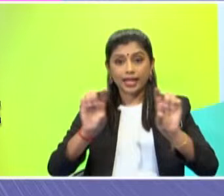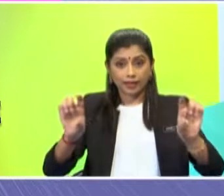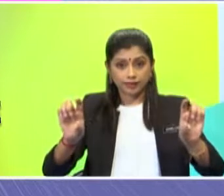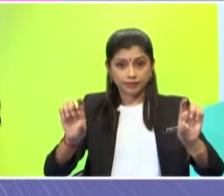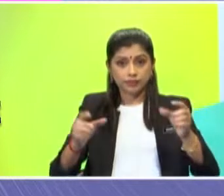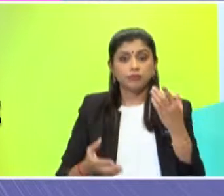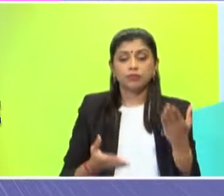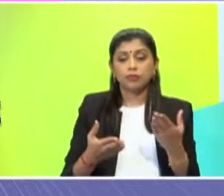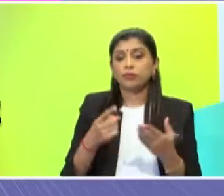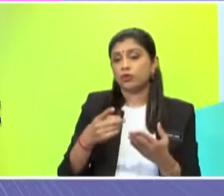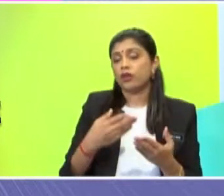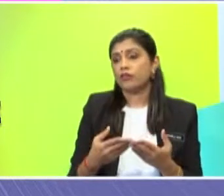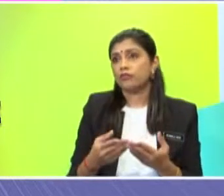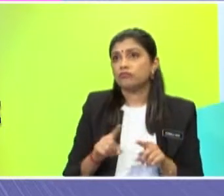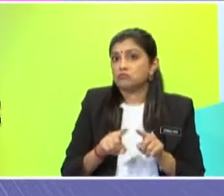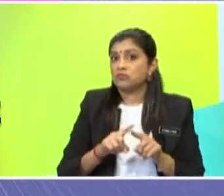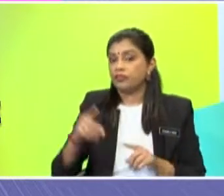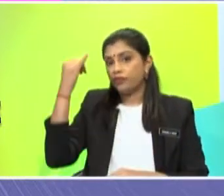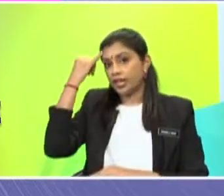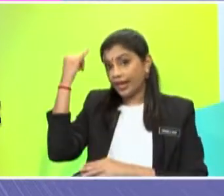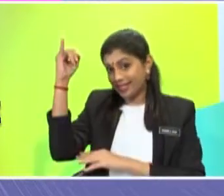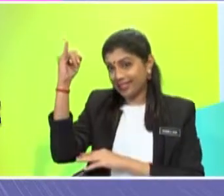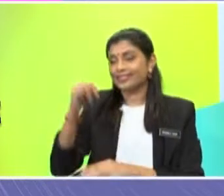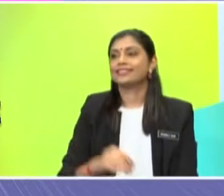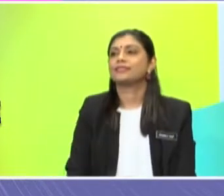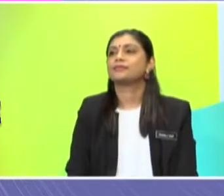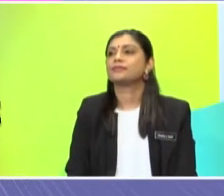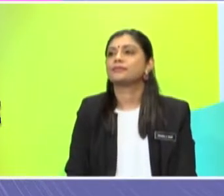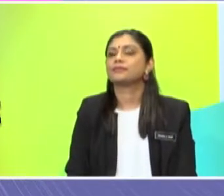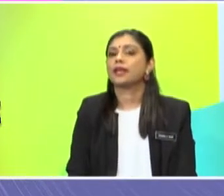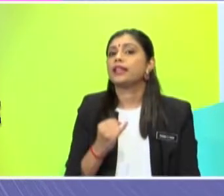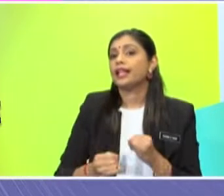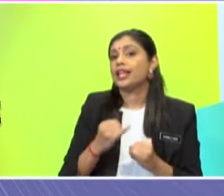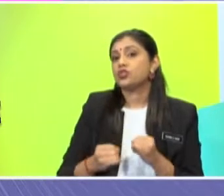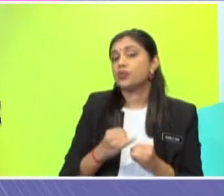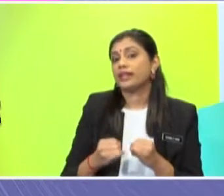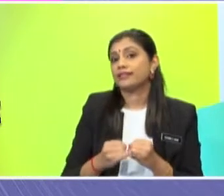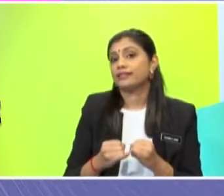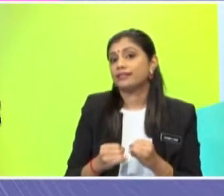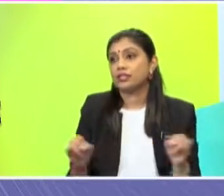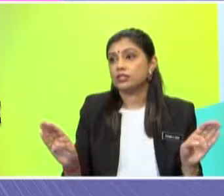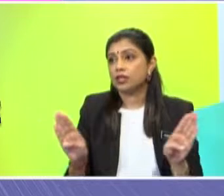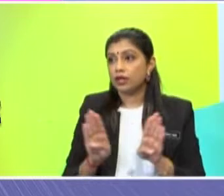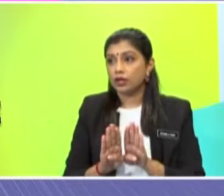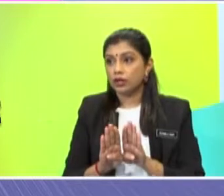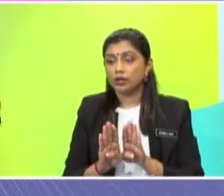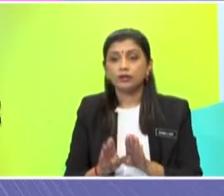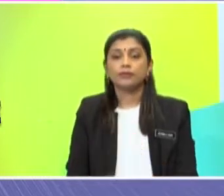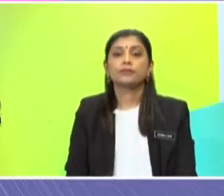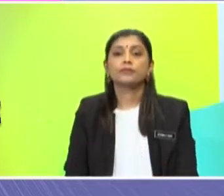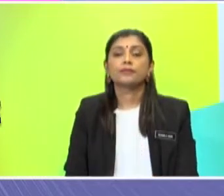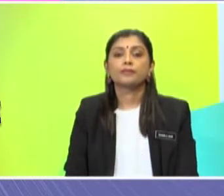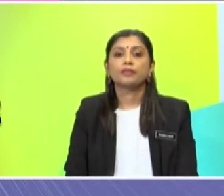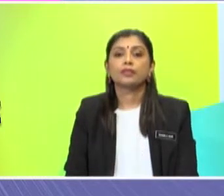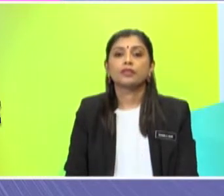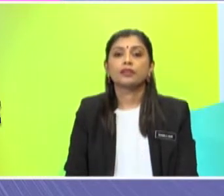having said that, if you notice, Sean, I have I'm, can't. So that shows for informal